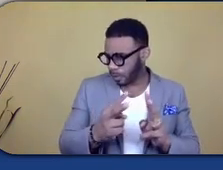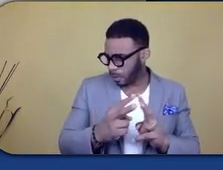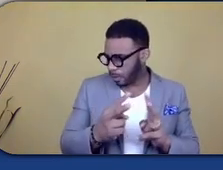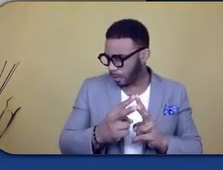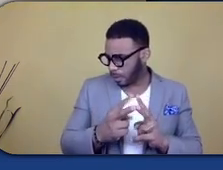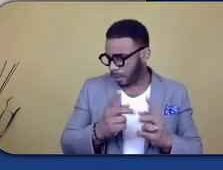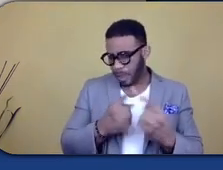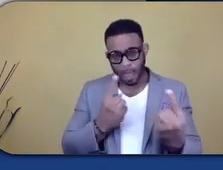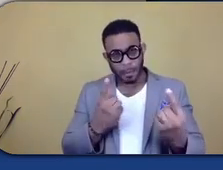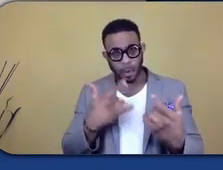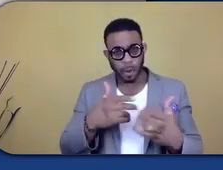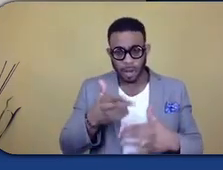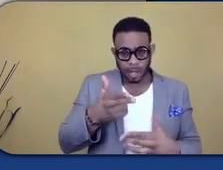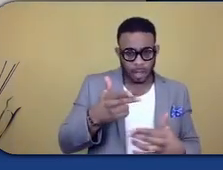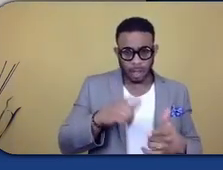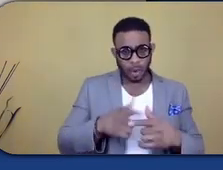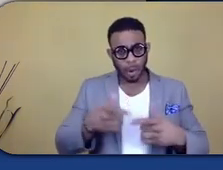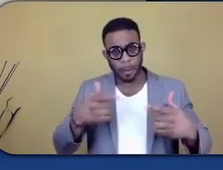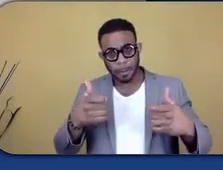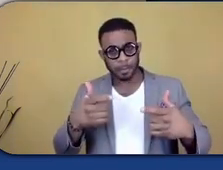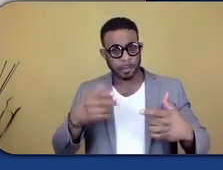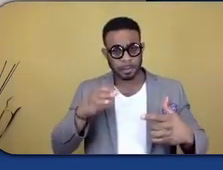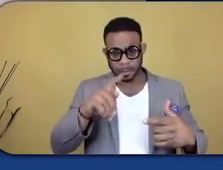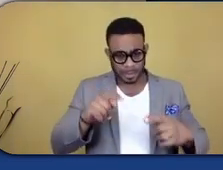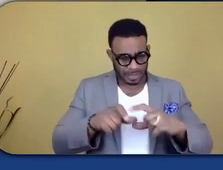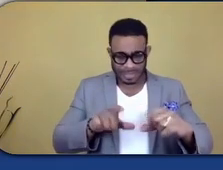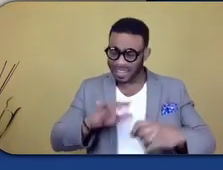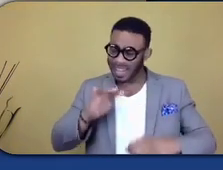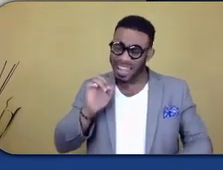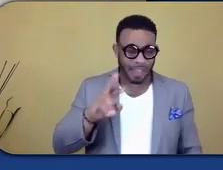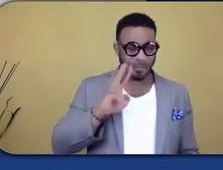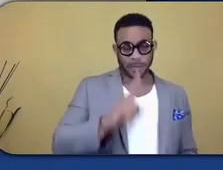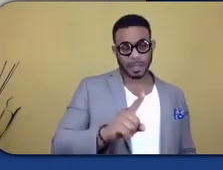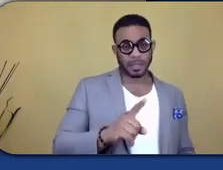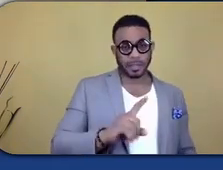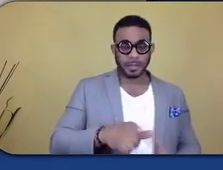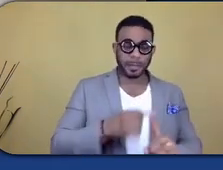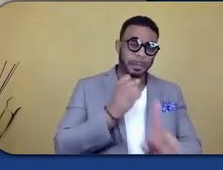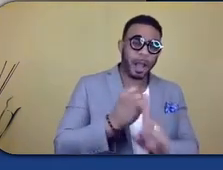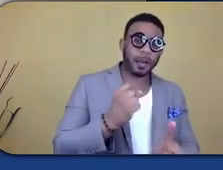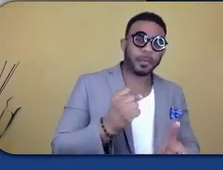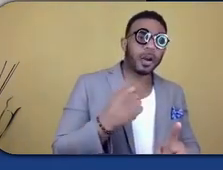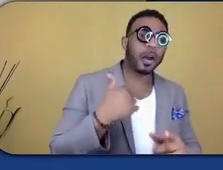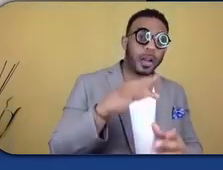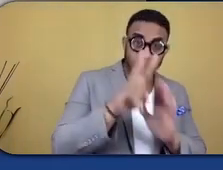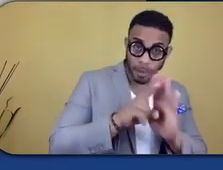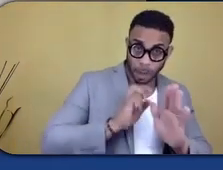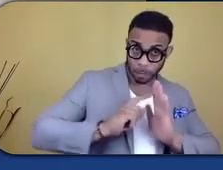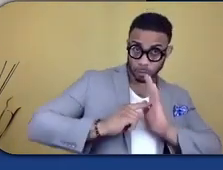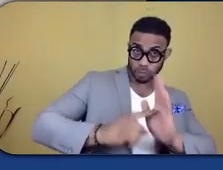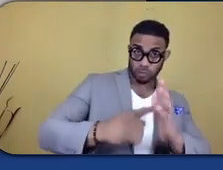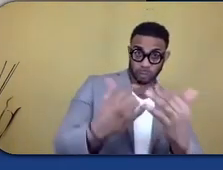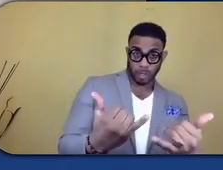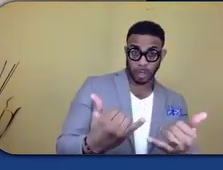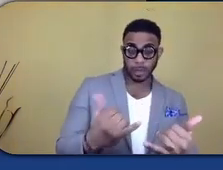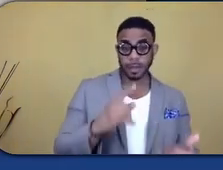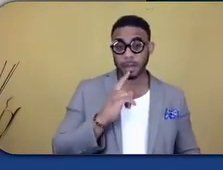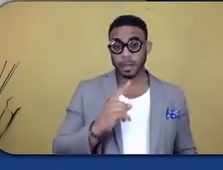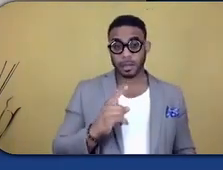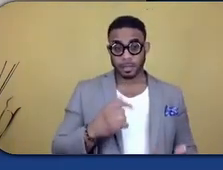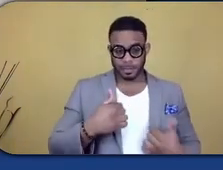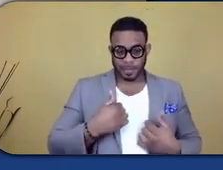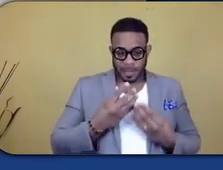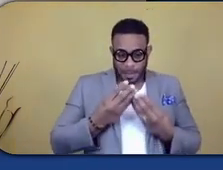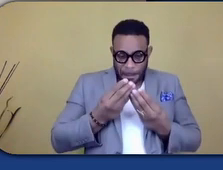the very opposite of what a gun or a bullet casing could ever be. And so the video I'm about to show you is me